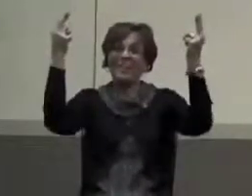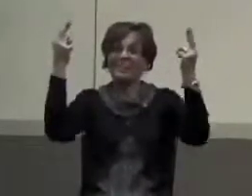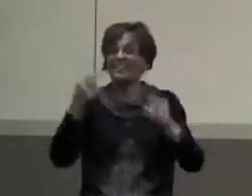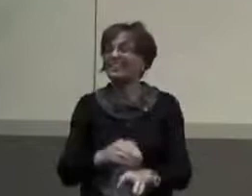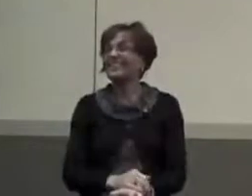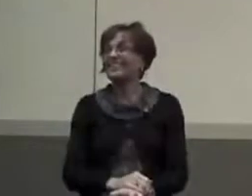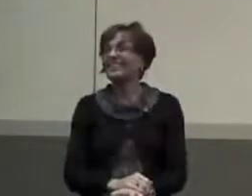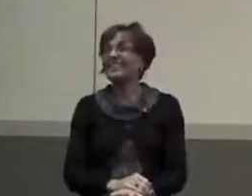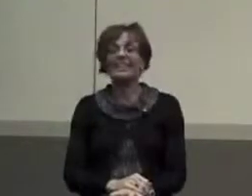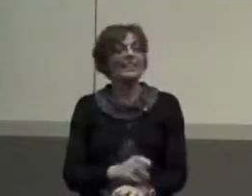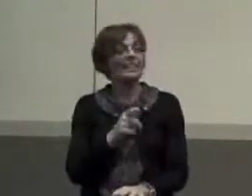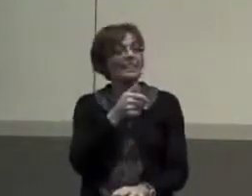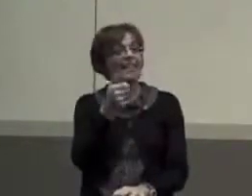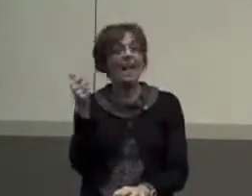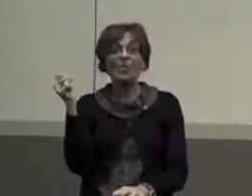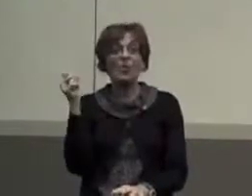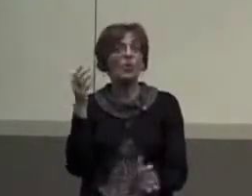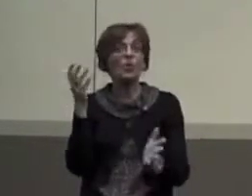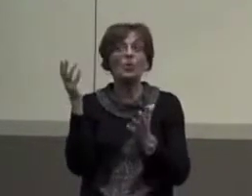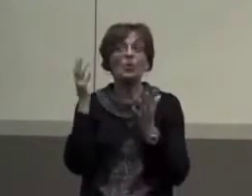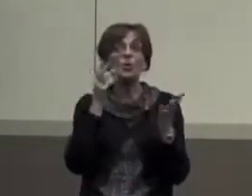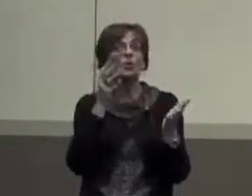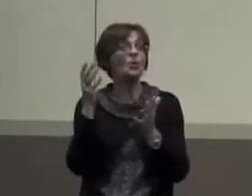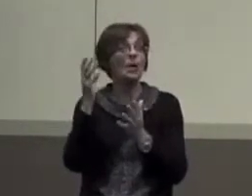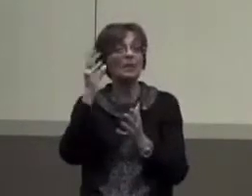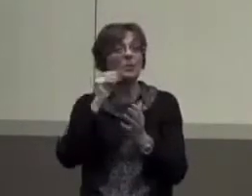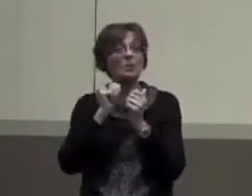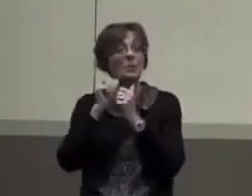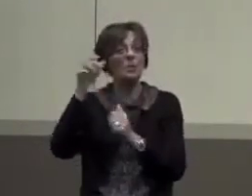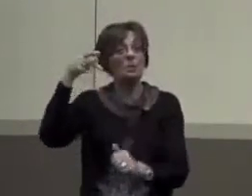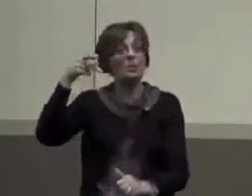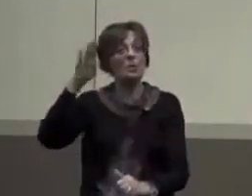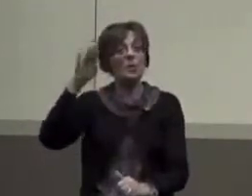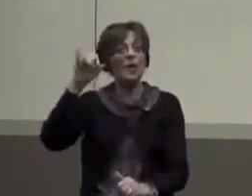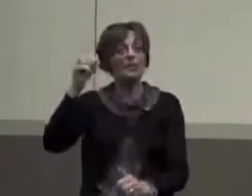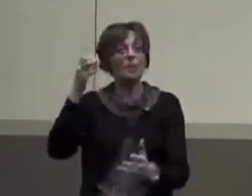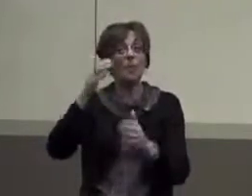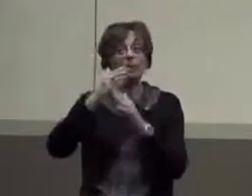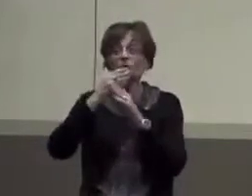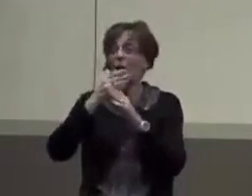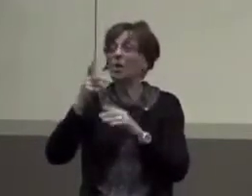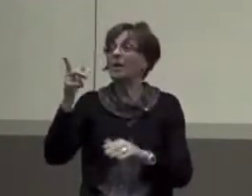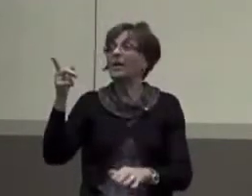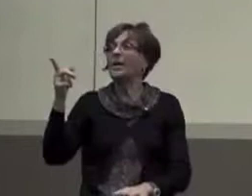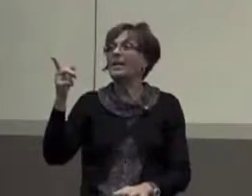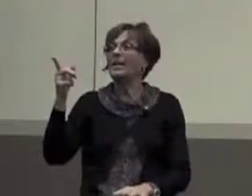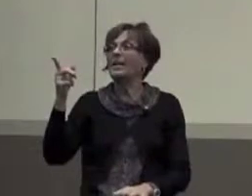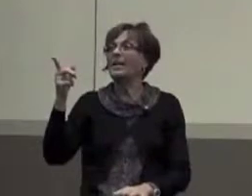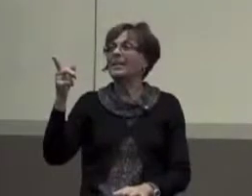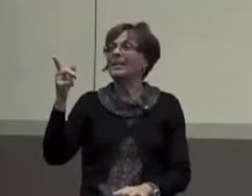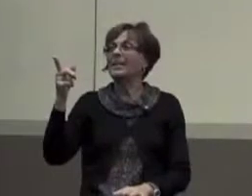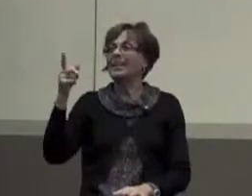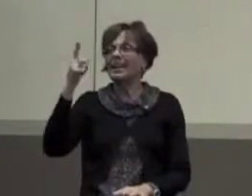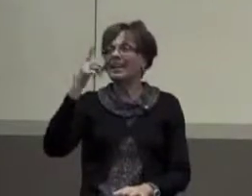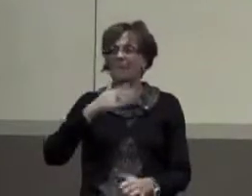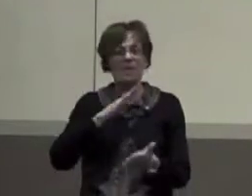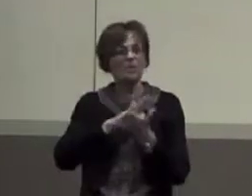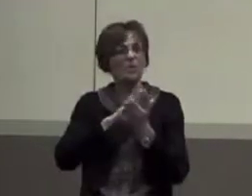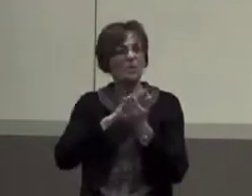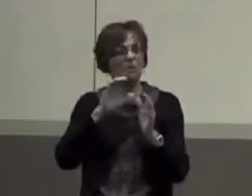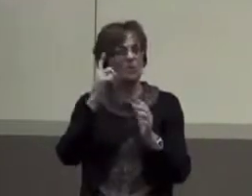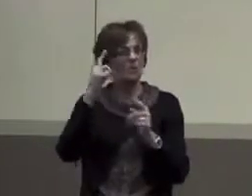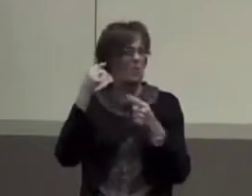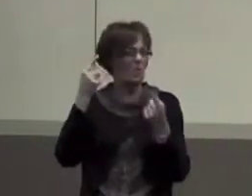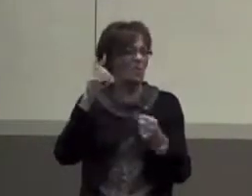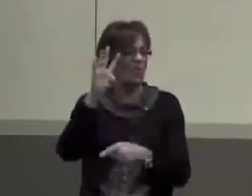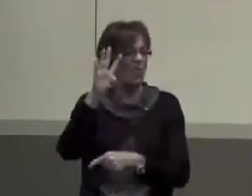Any other experiences with PBIS people want to share? I don't know how, I think my school's been doing it for 4 years or 5 years